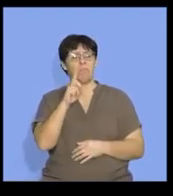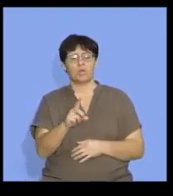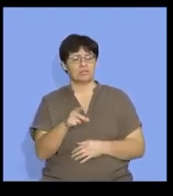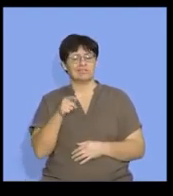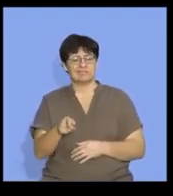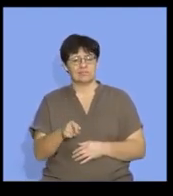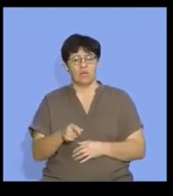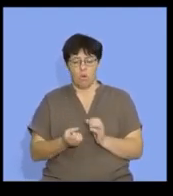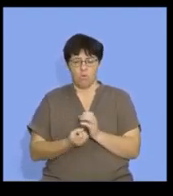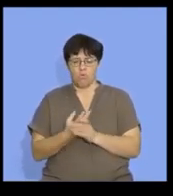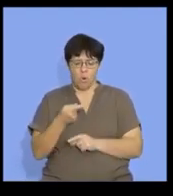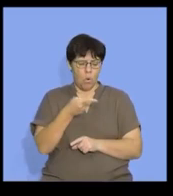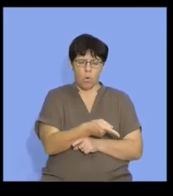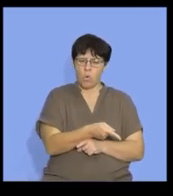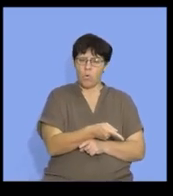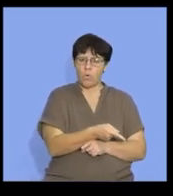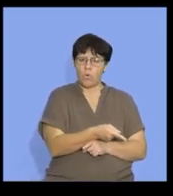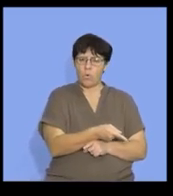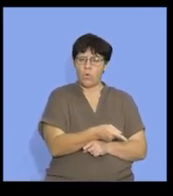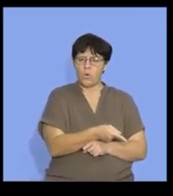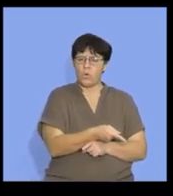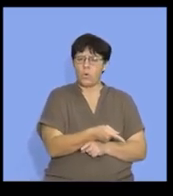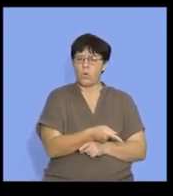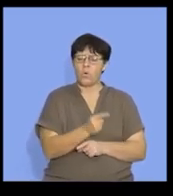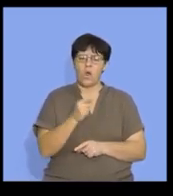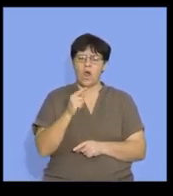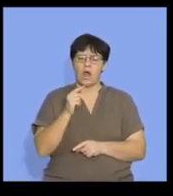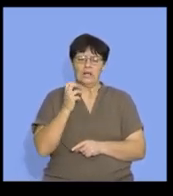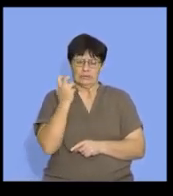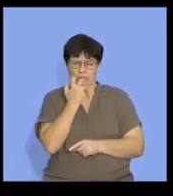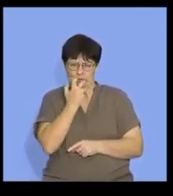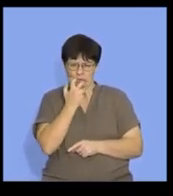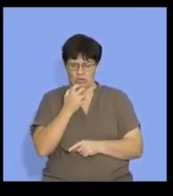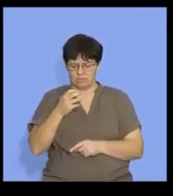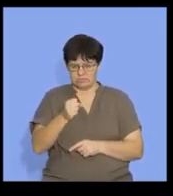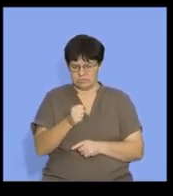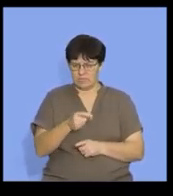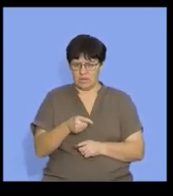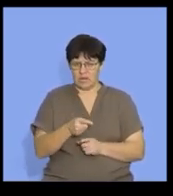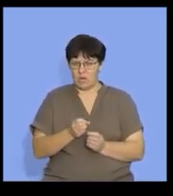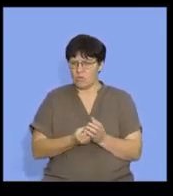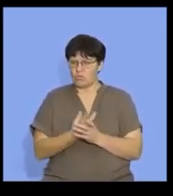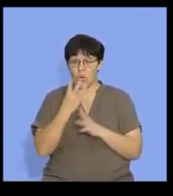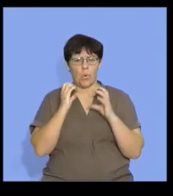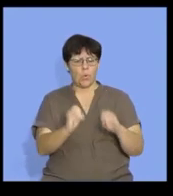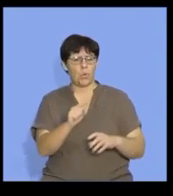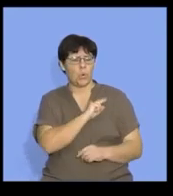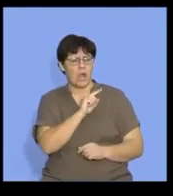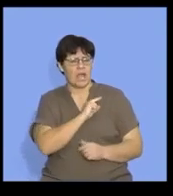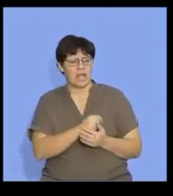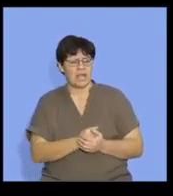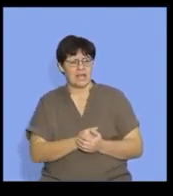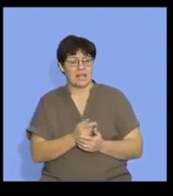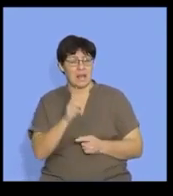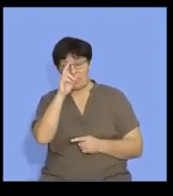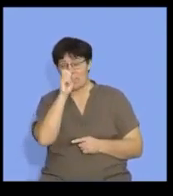not grow on the bread sprinkled with lemon juice. Now we're going to have a flashback to maybe when you